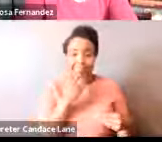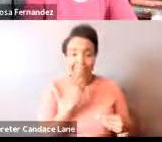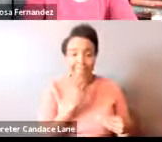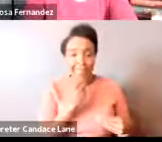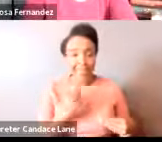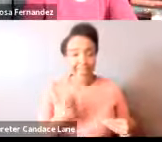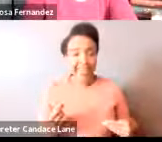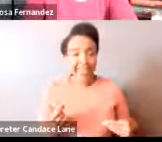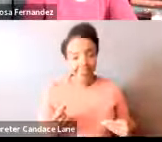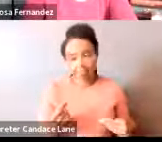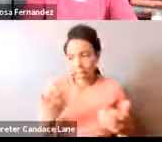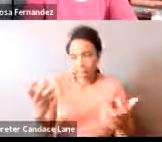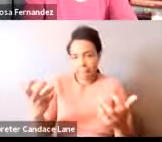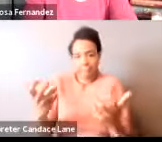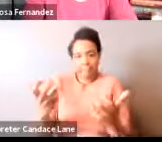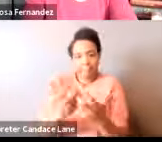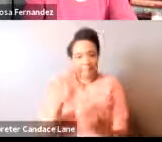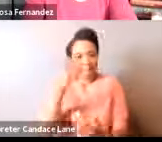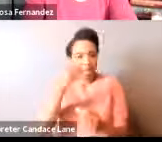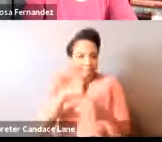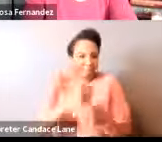haiku.